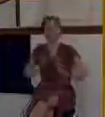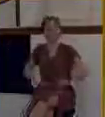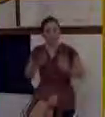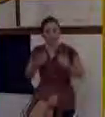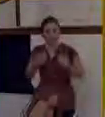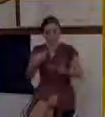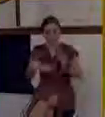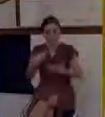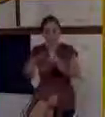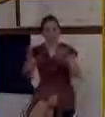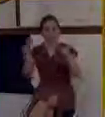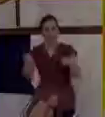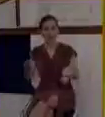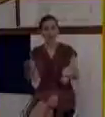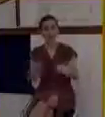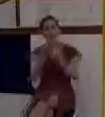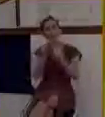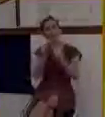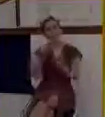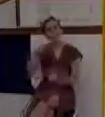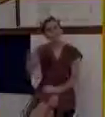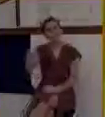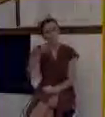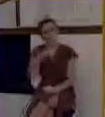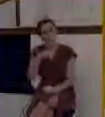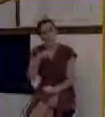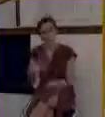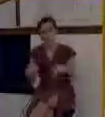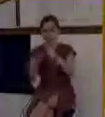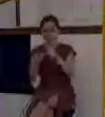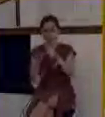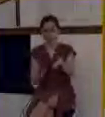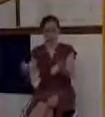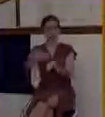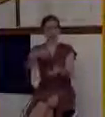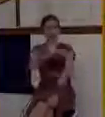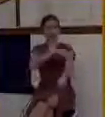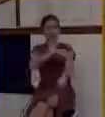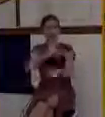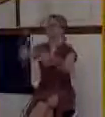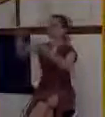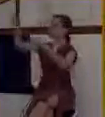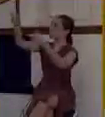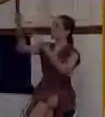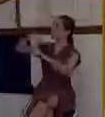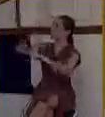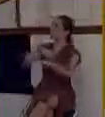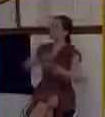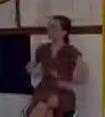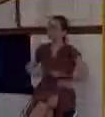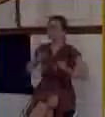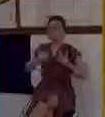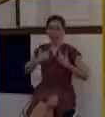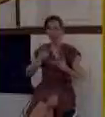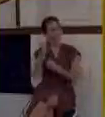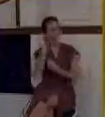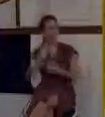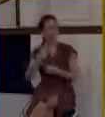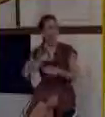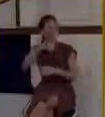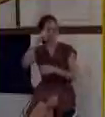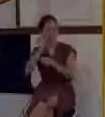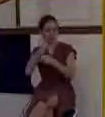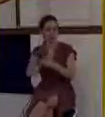same thing for you. And that same resurrection power that gave us life at the moment that we trusted Christ is that same